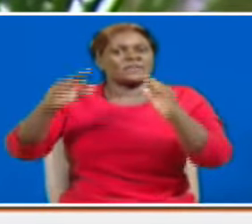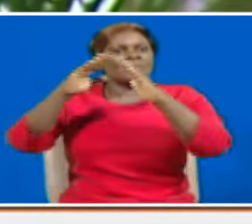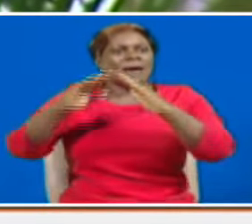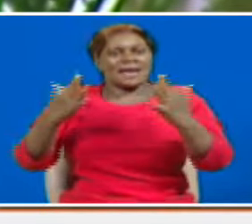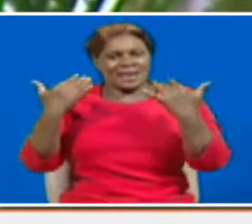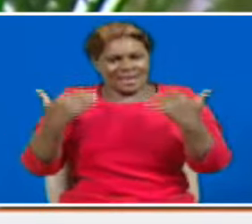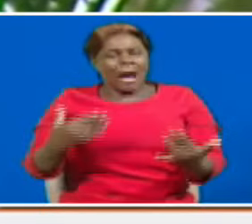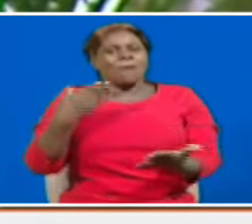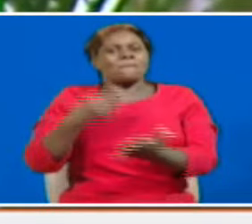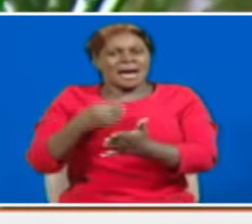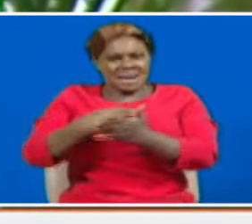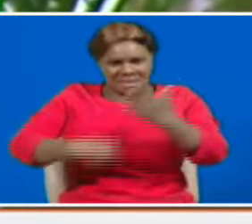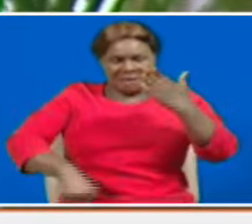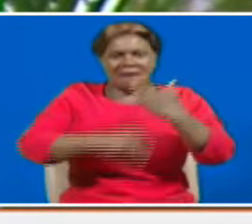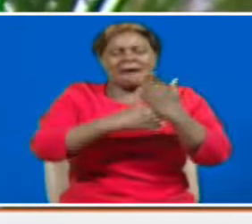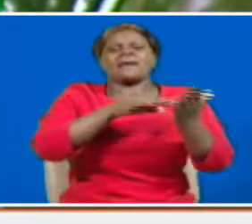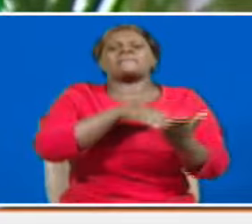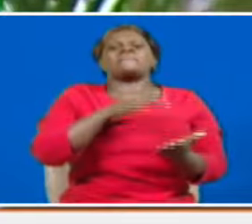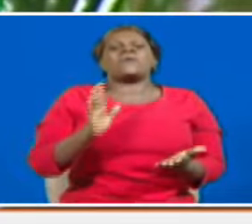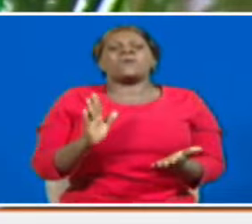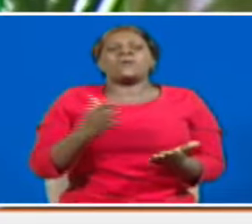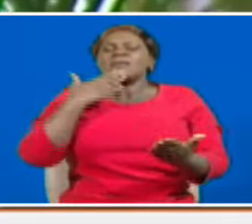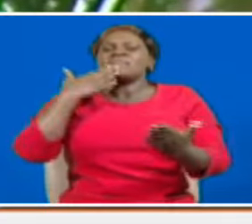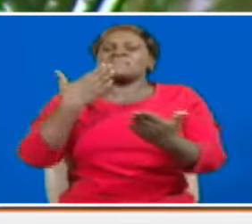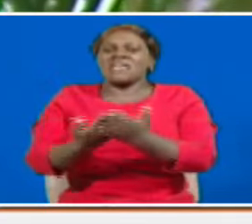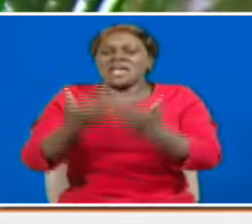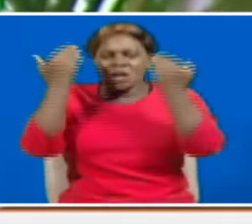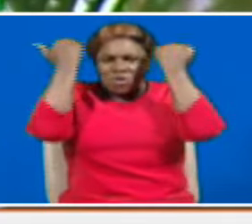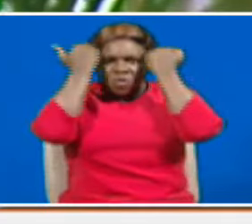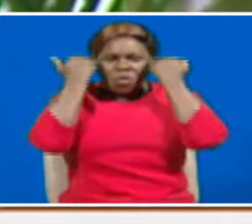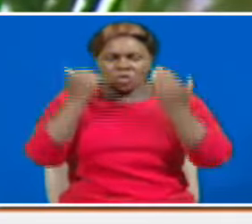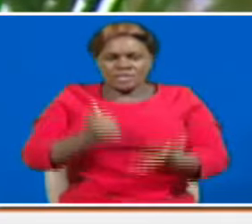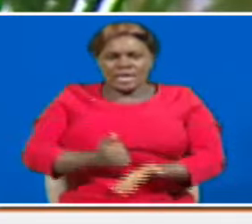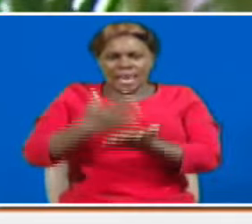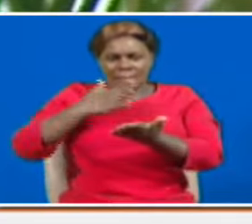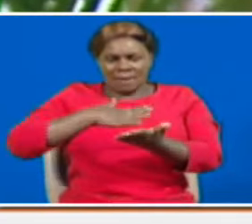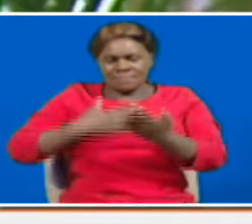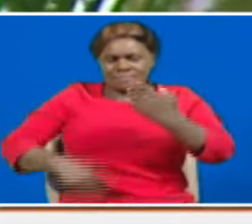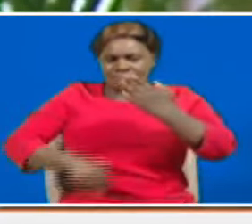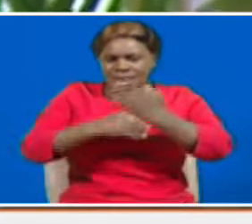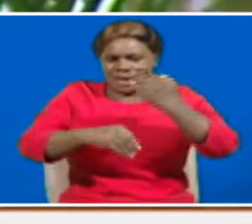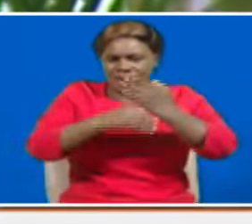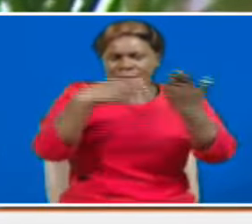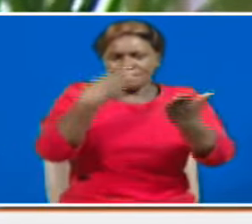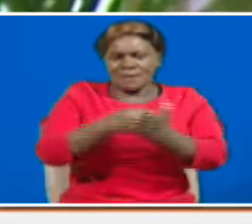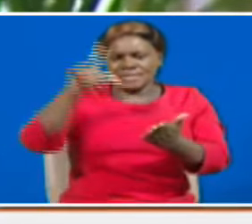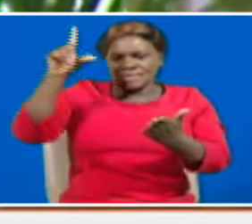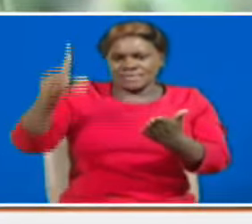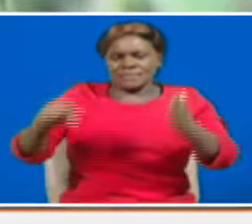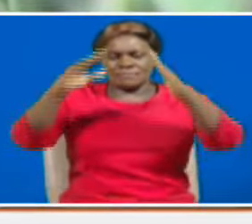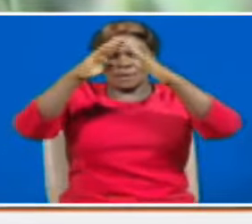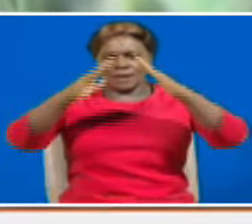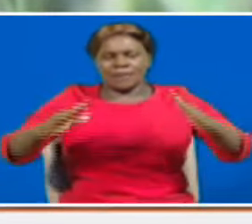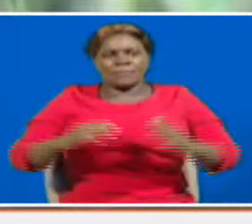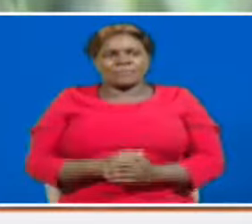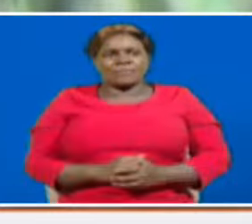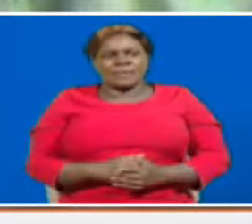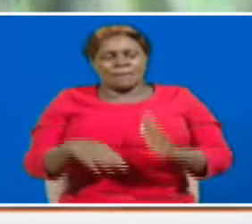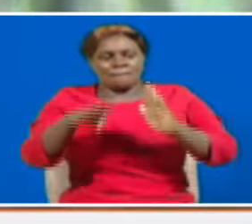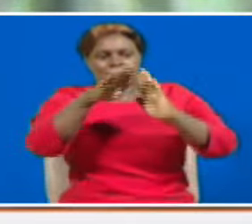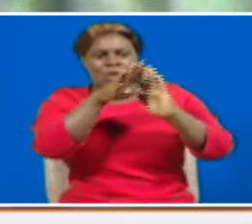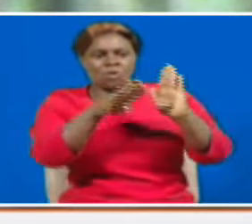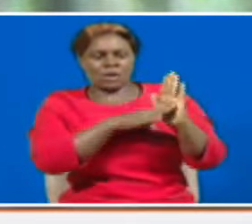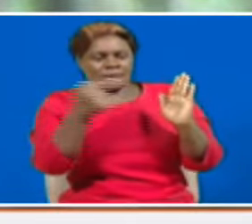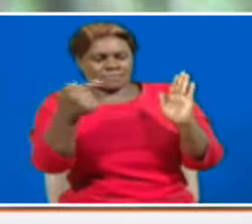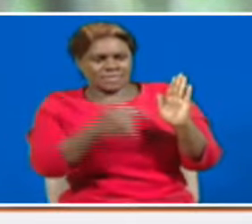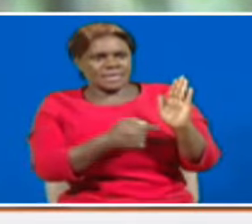Sasa pesa imeongezeka zaidi. So tunashukuru mahakama wametusaidia kutuongezea pesa ya affordable housing. This program will